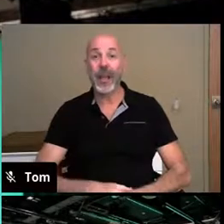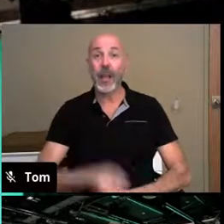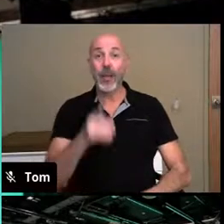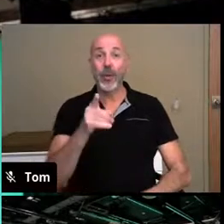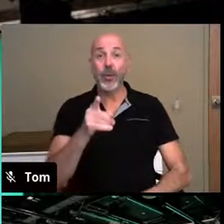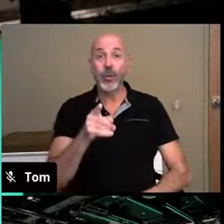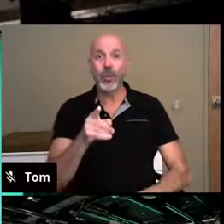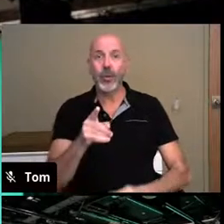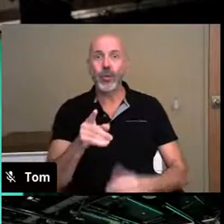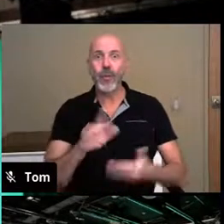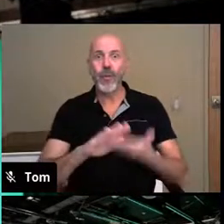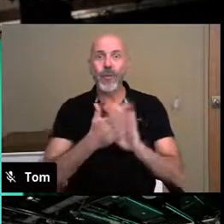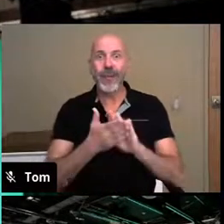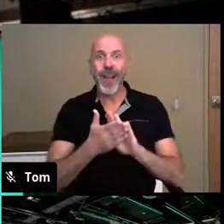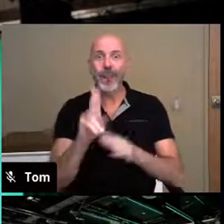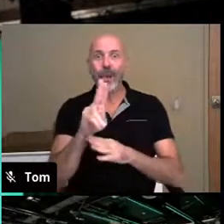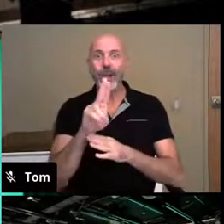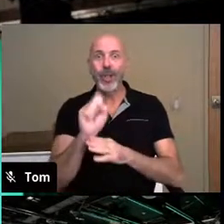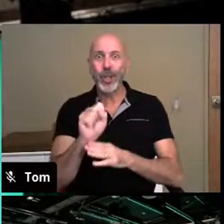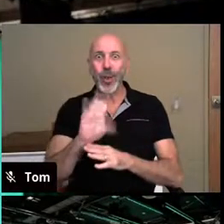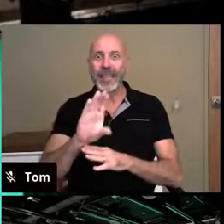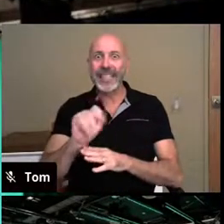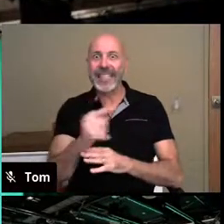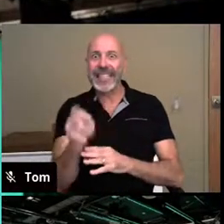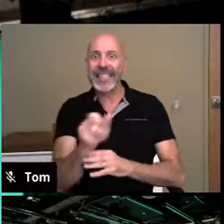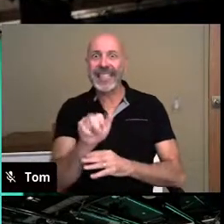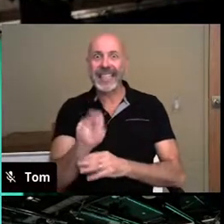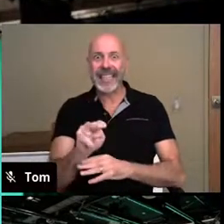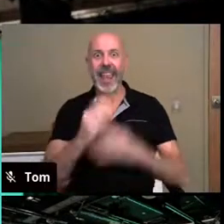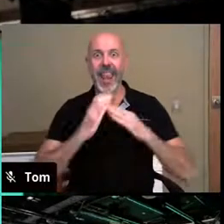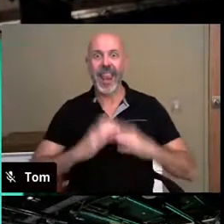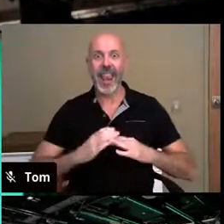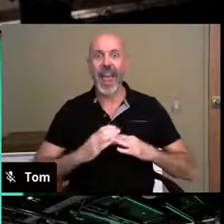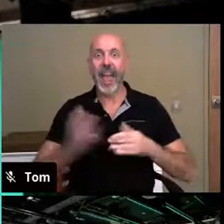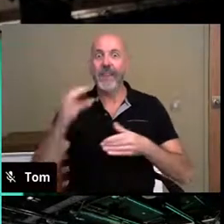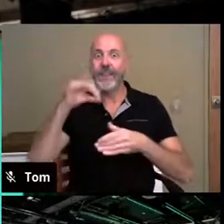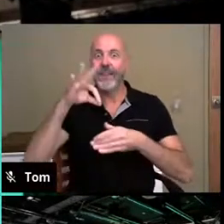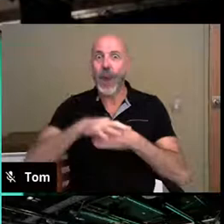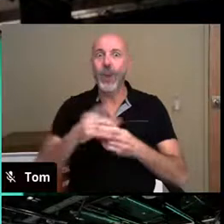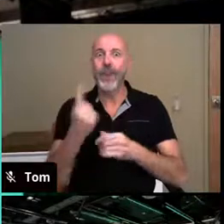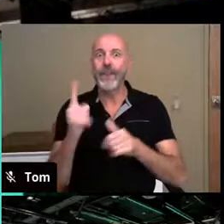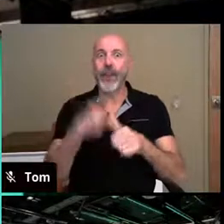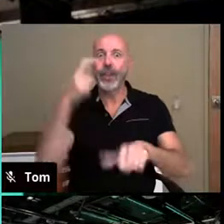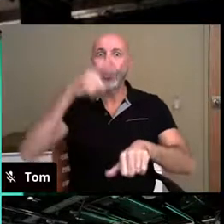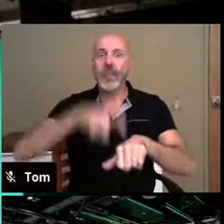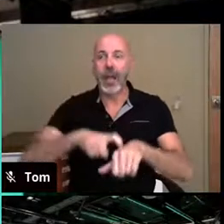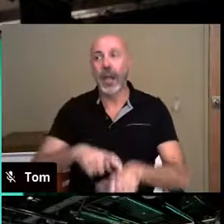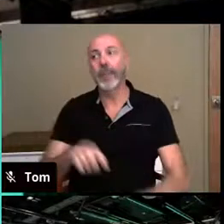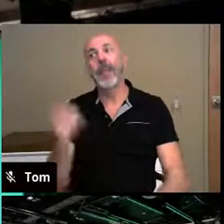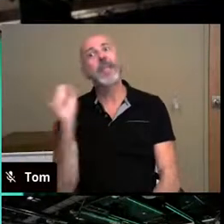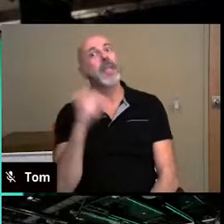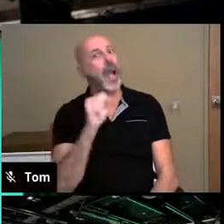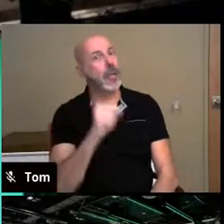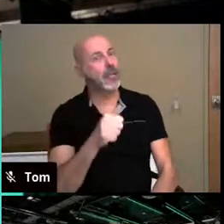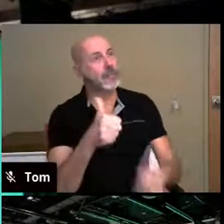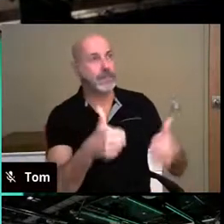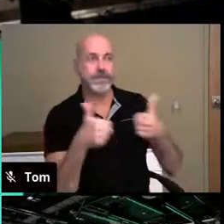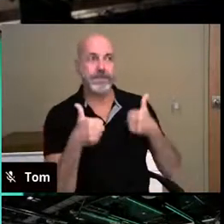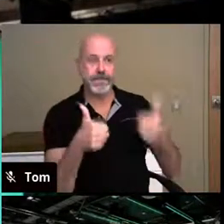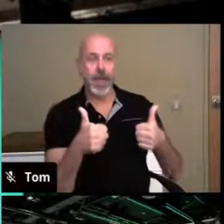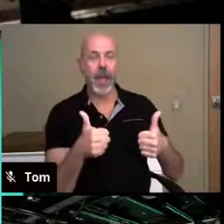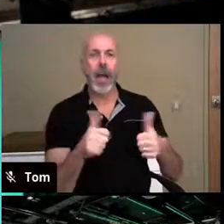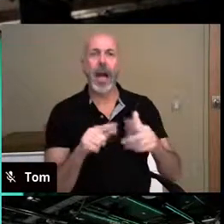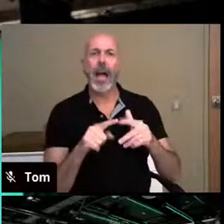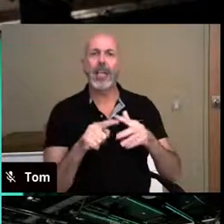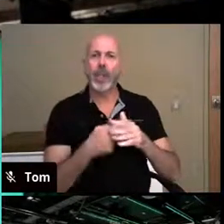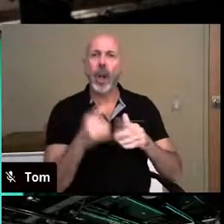become a U.S. citizen and you recently voted for the first time. Yes. Yeah. Big deal. And I put that into motion. And